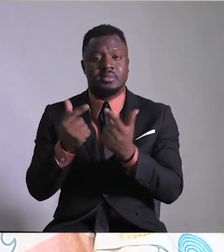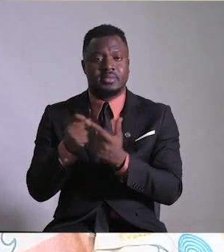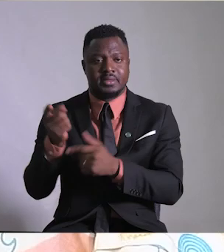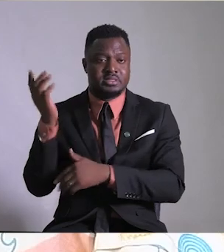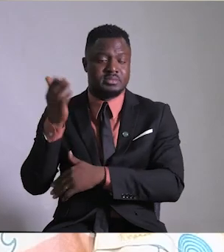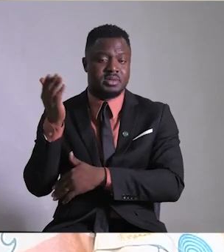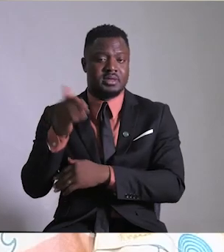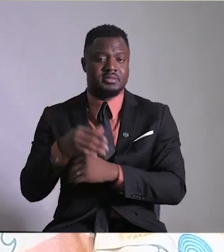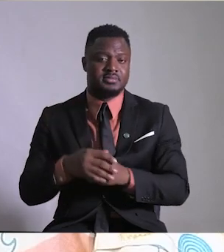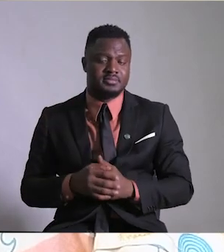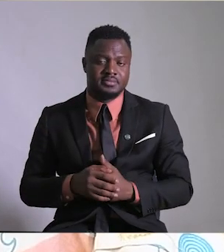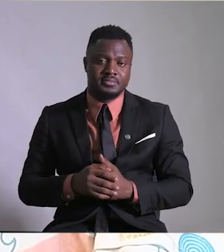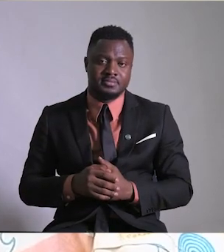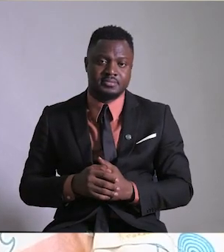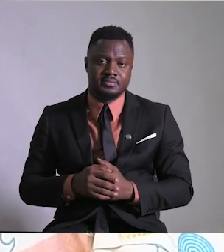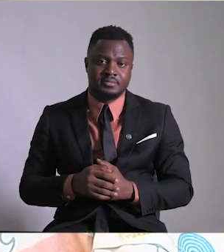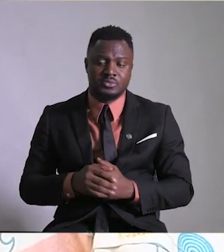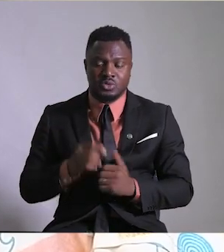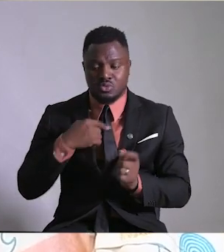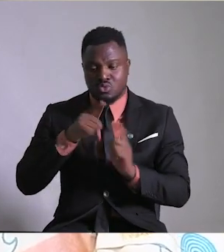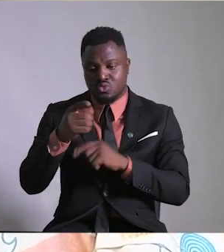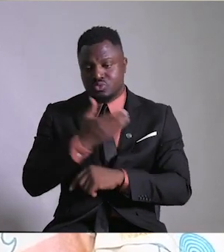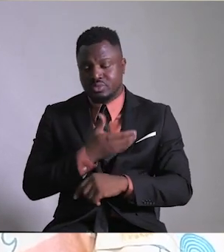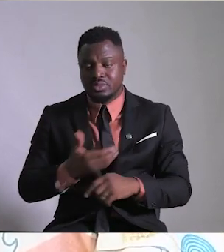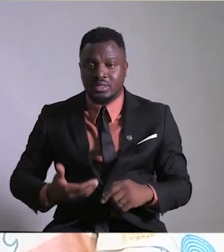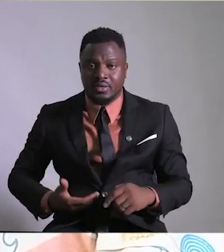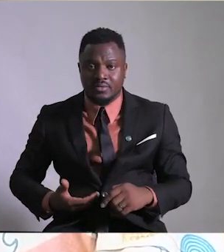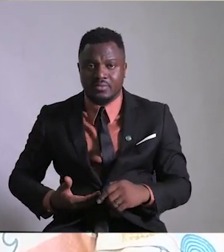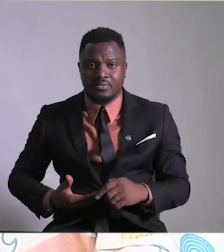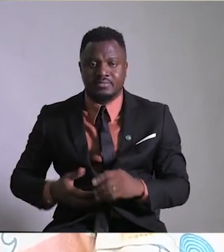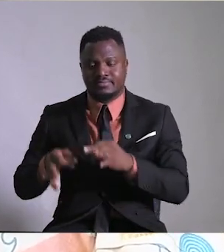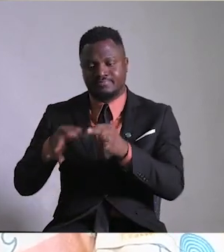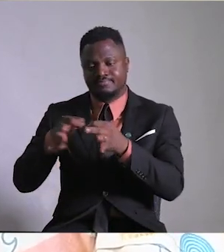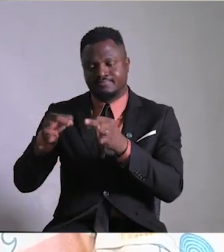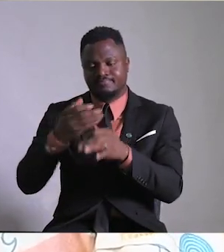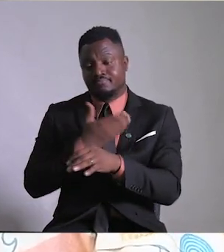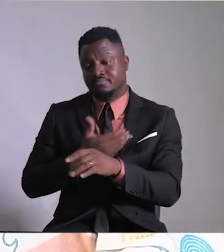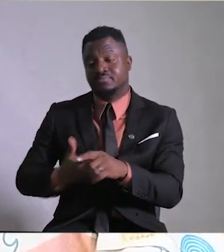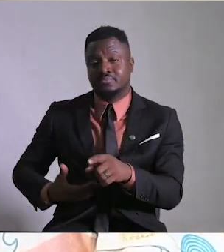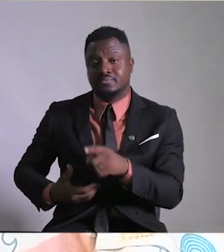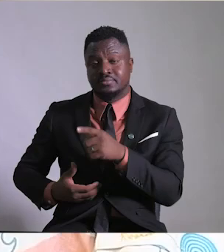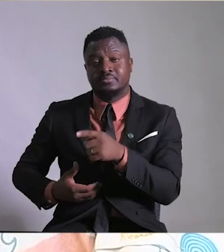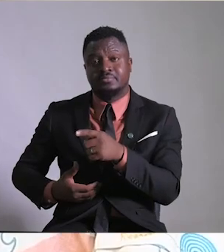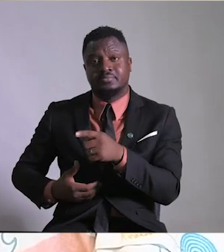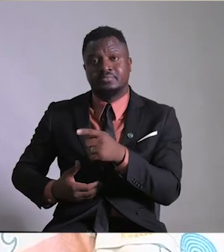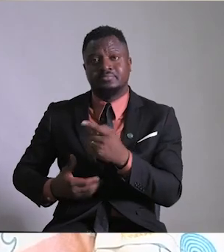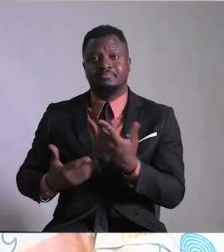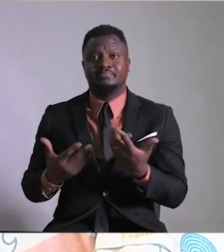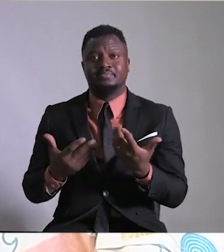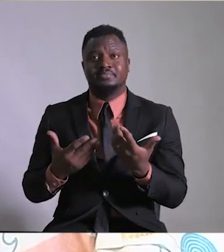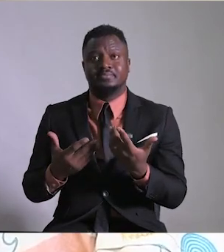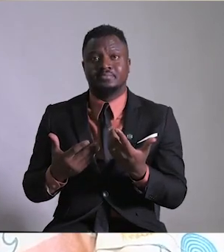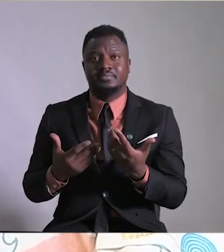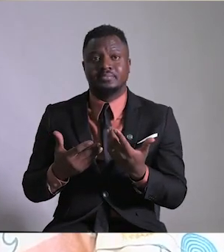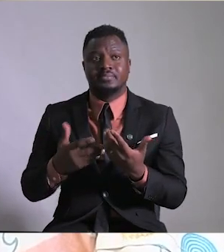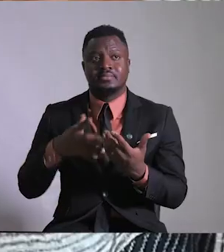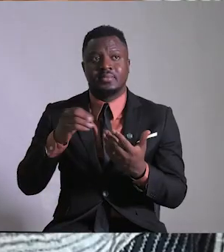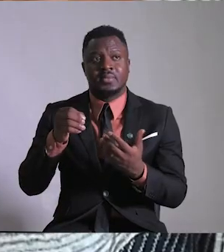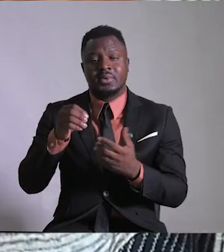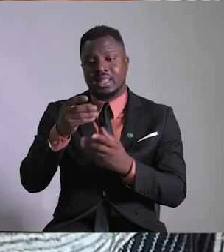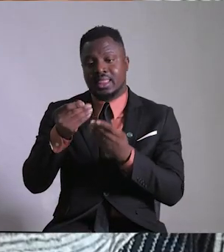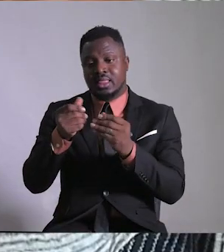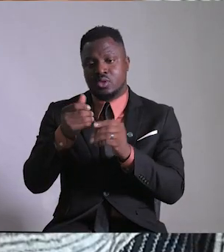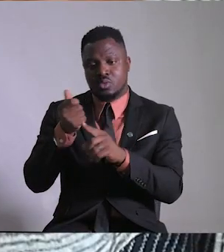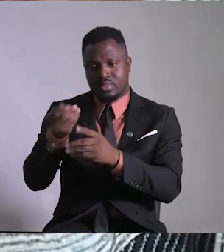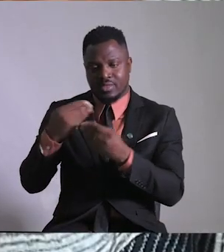Group, speaking. We go to the chief, aspiring to the chief. The chief and